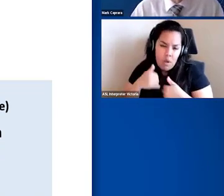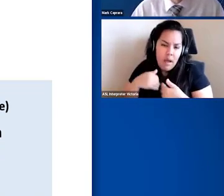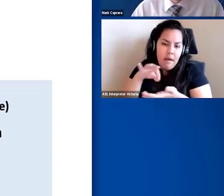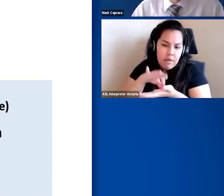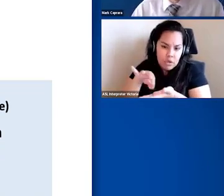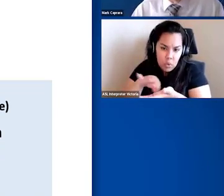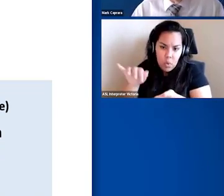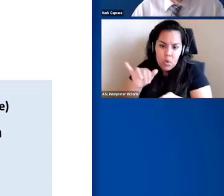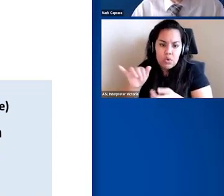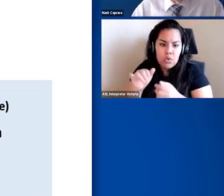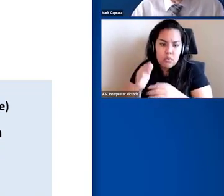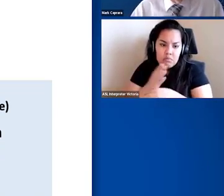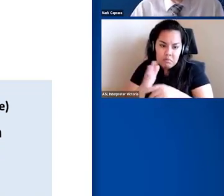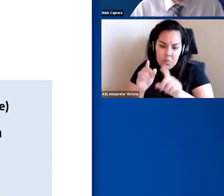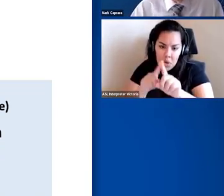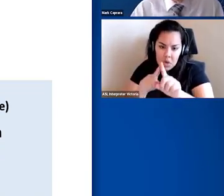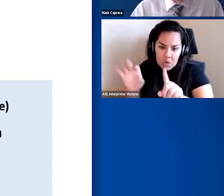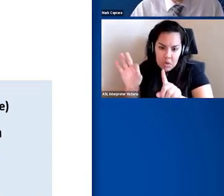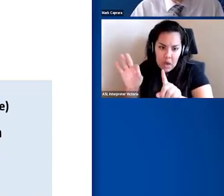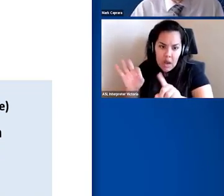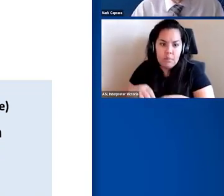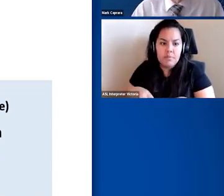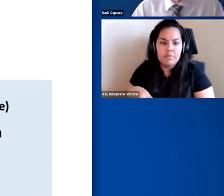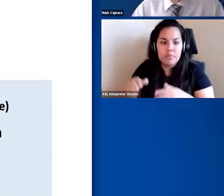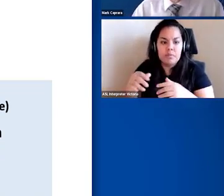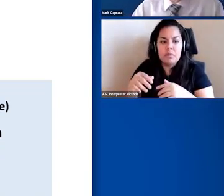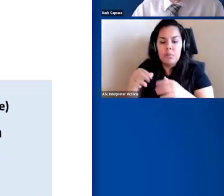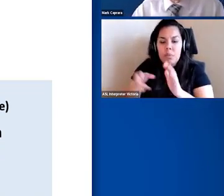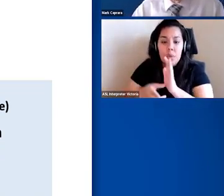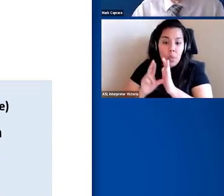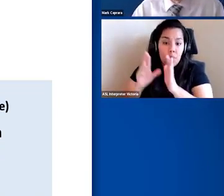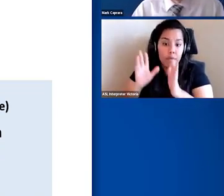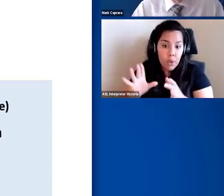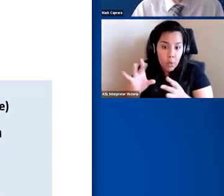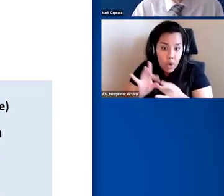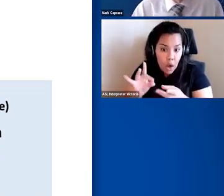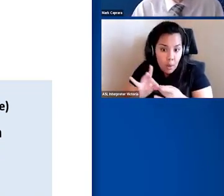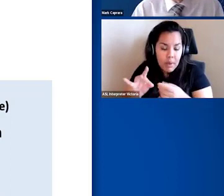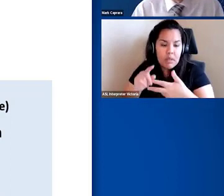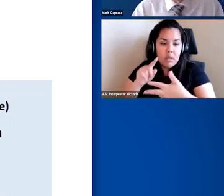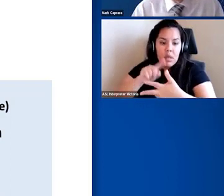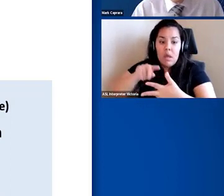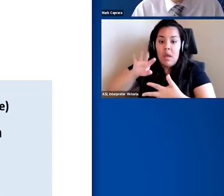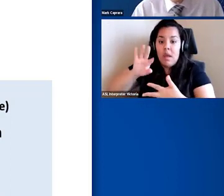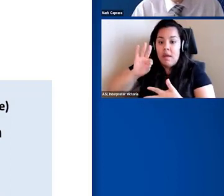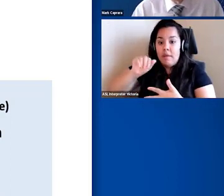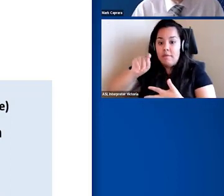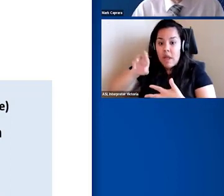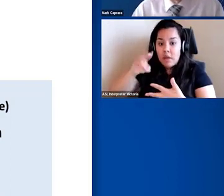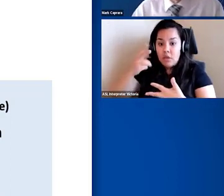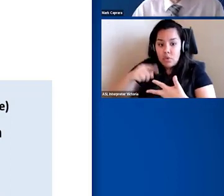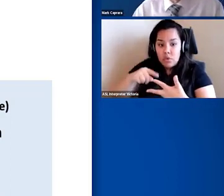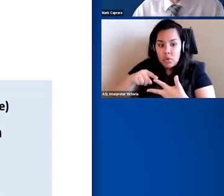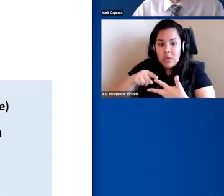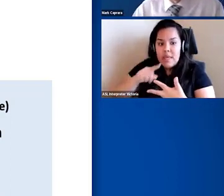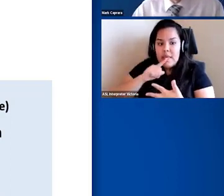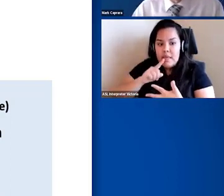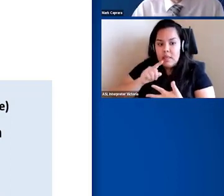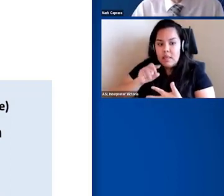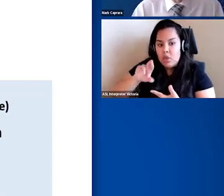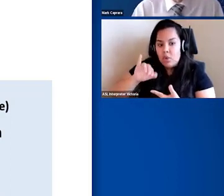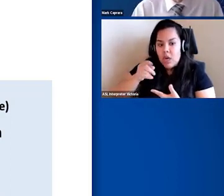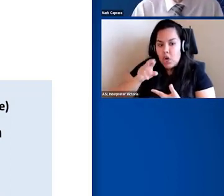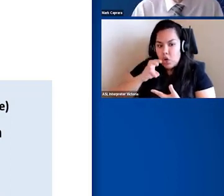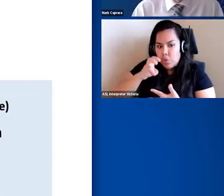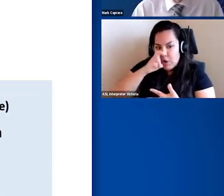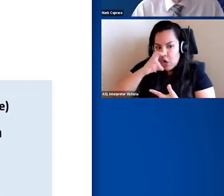factor score and reviewer comments. Factor 2 is rigor and feasibility. This encompasses